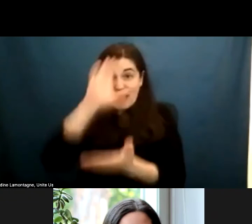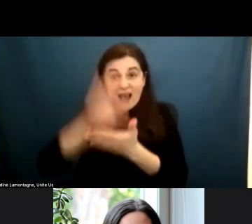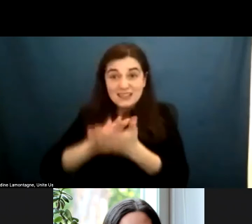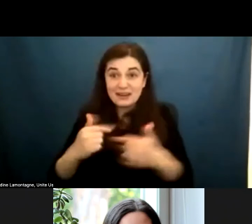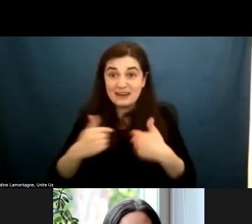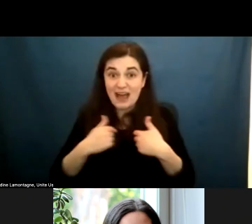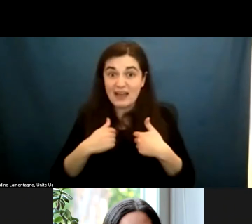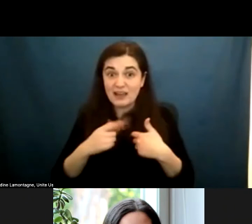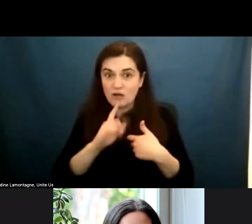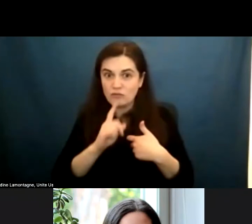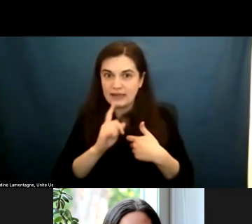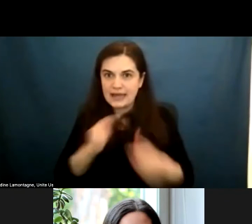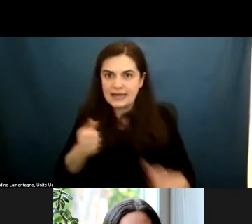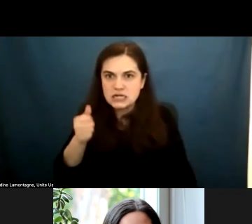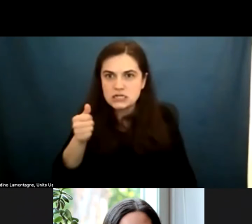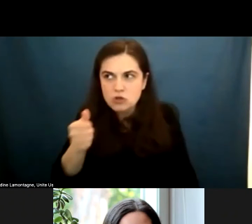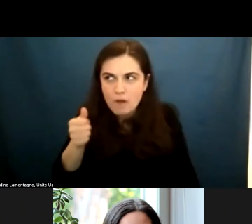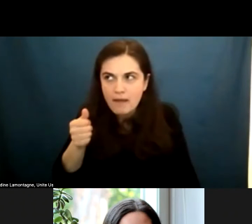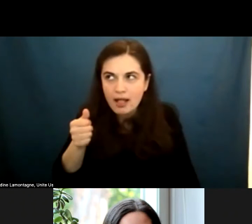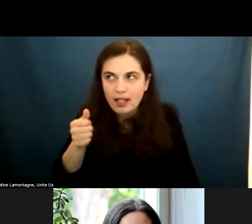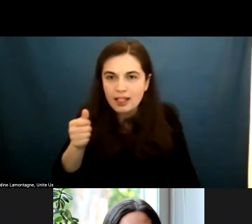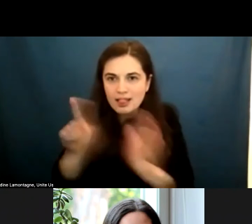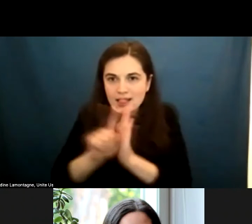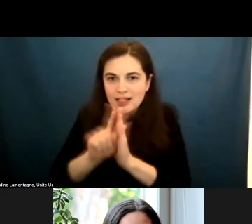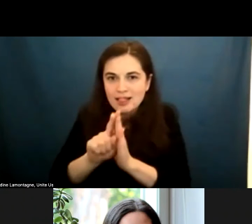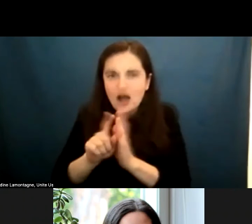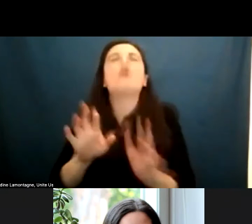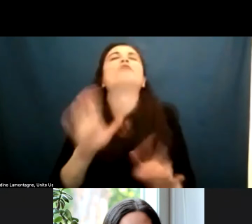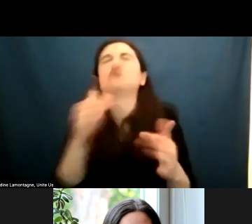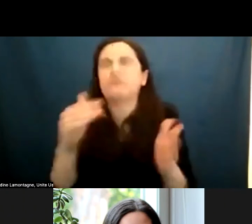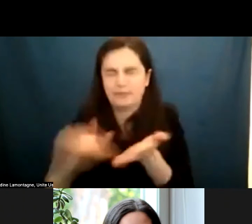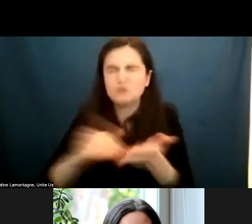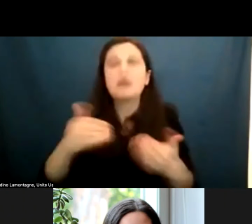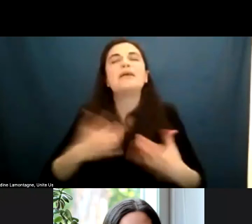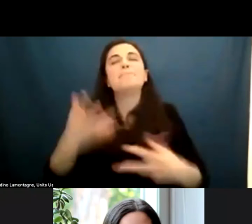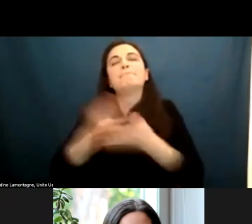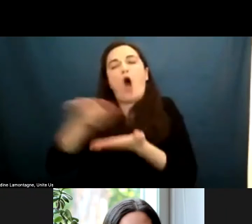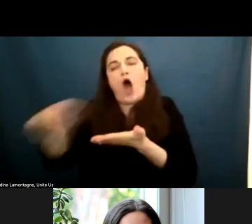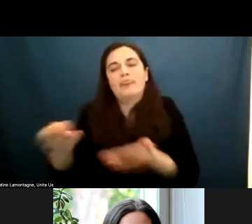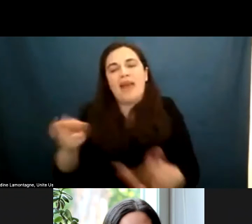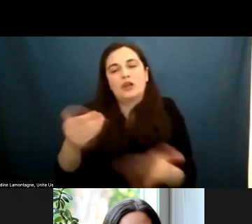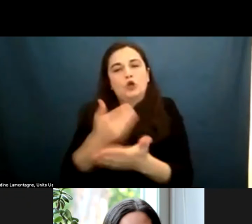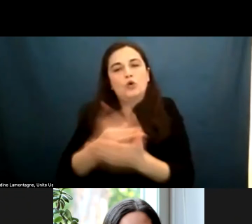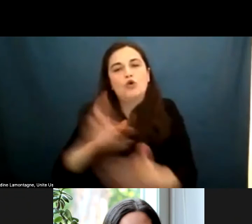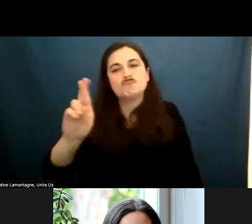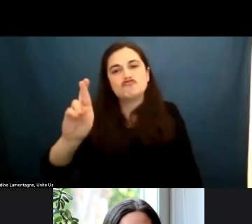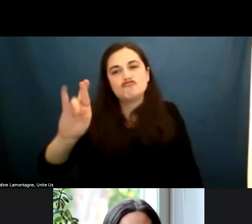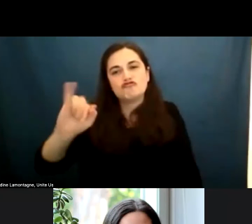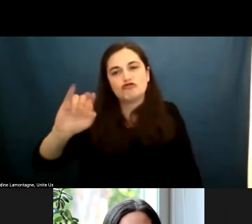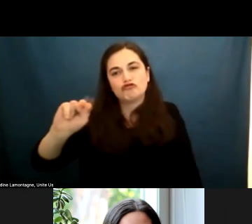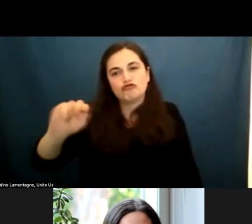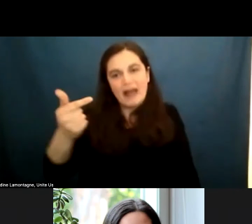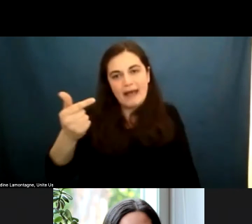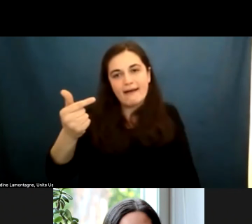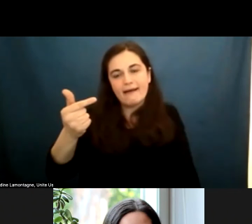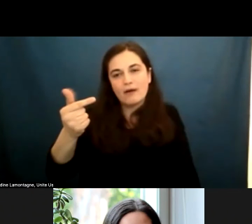Ring doorbell just to feel extra safe. And had to have a lot of conversations,